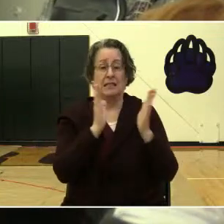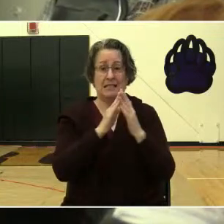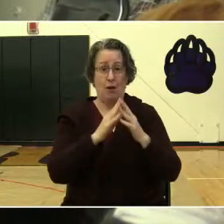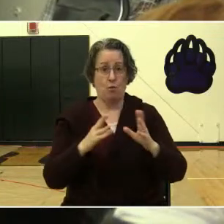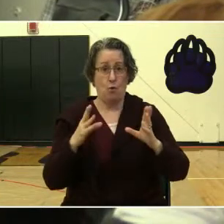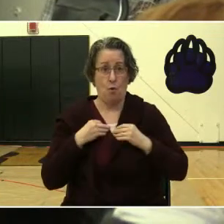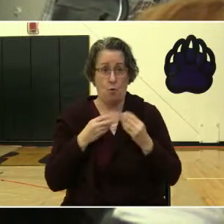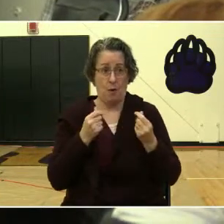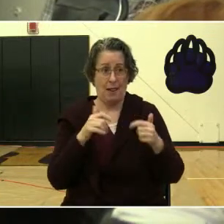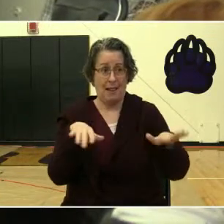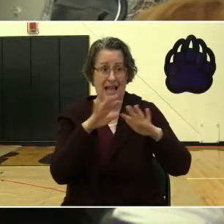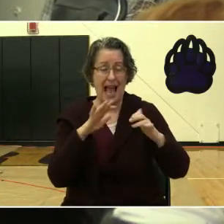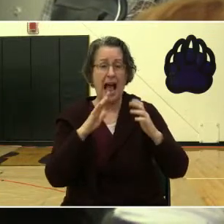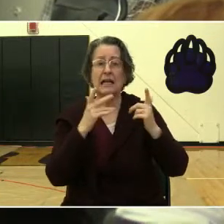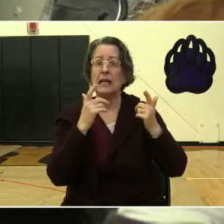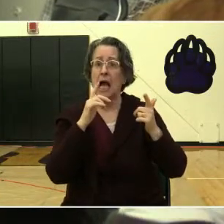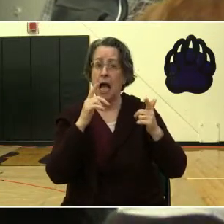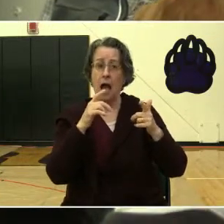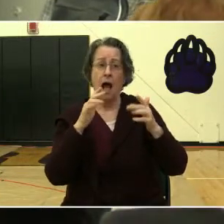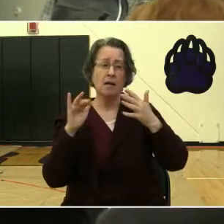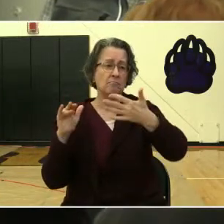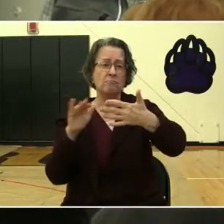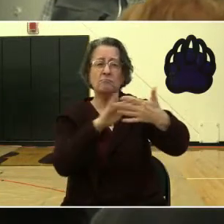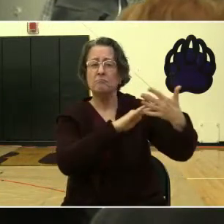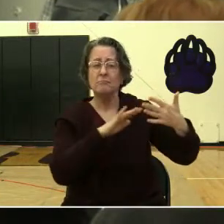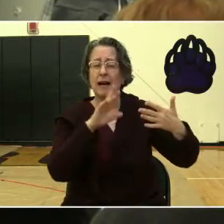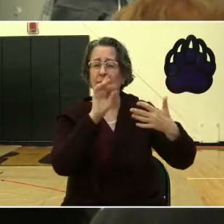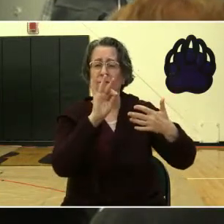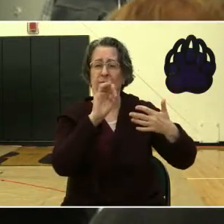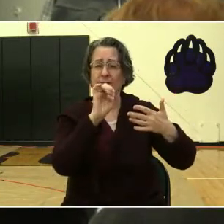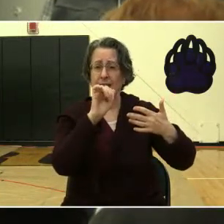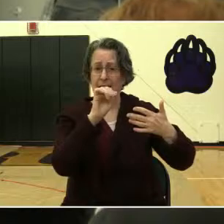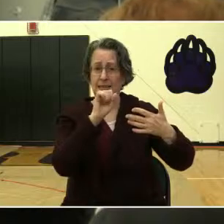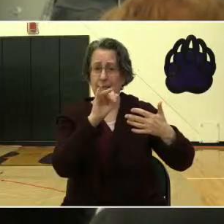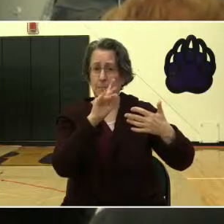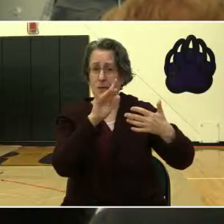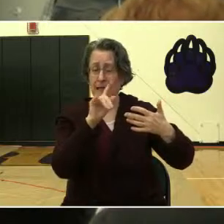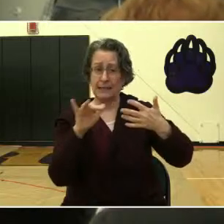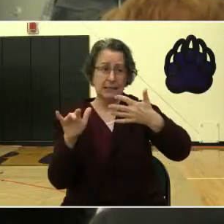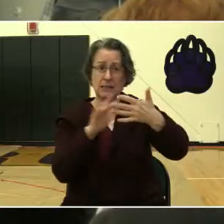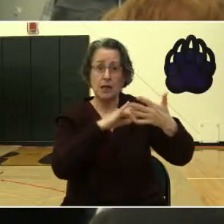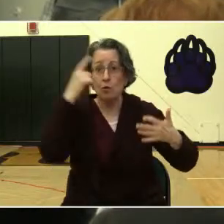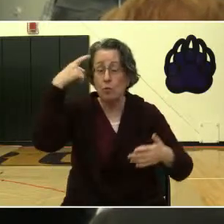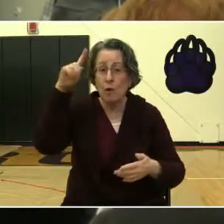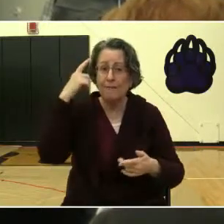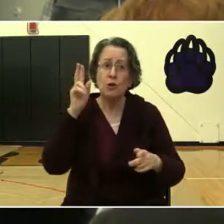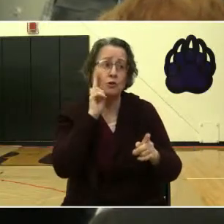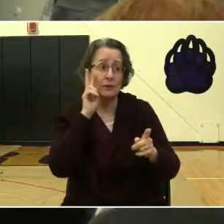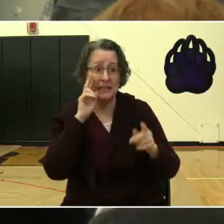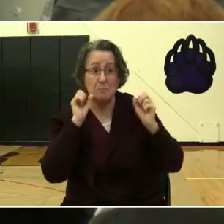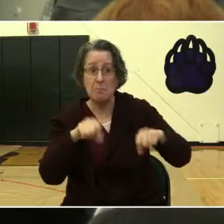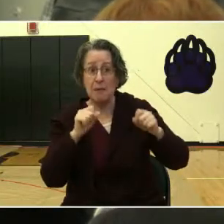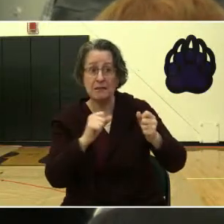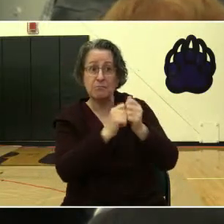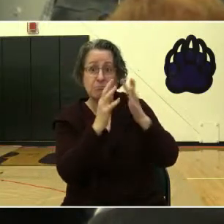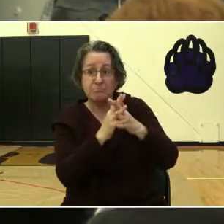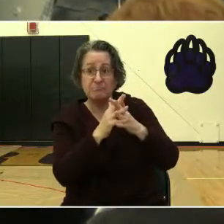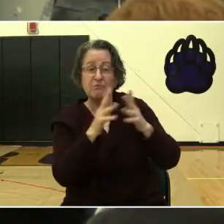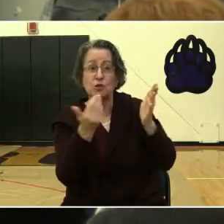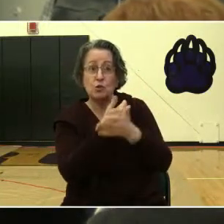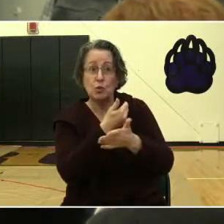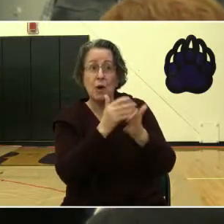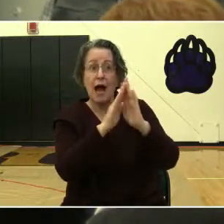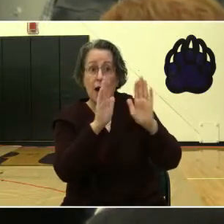feasibility study and that was funded at $60,000 and both of these events occurred well not on Tuesday I guess Thursday uh two days